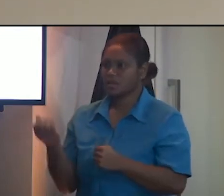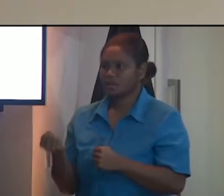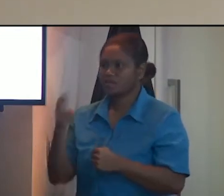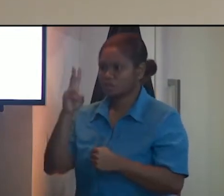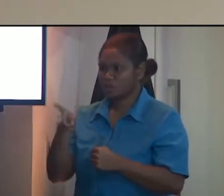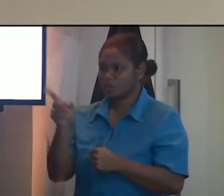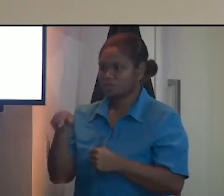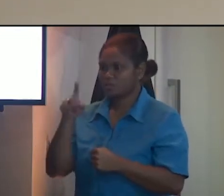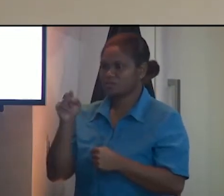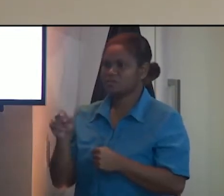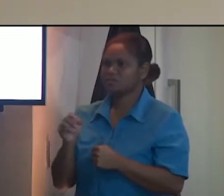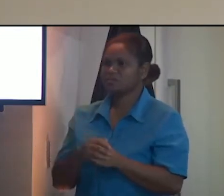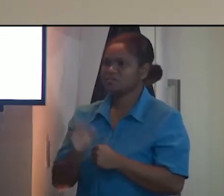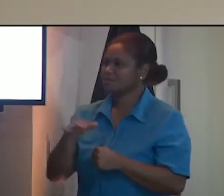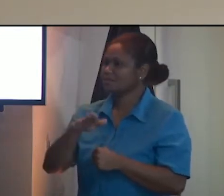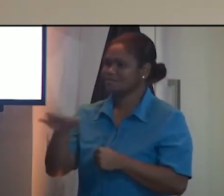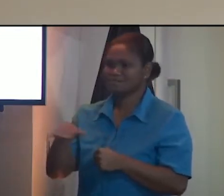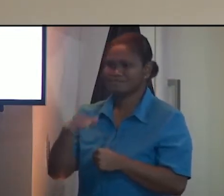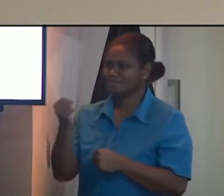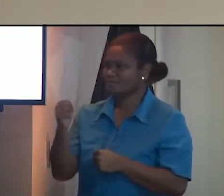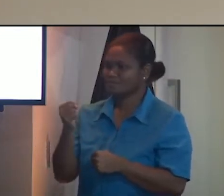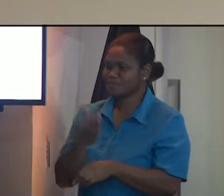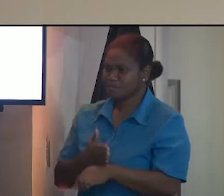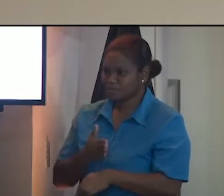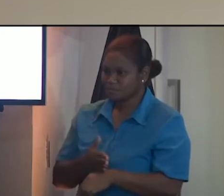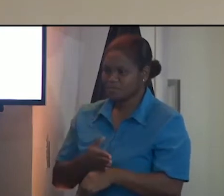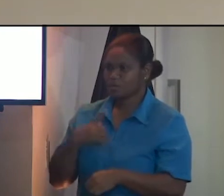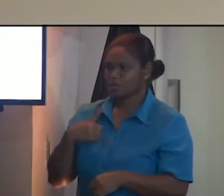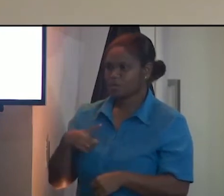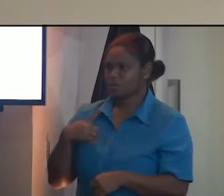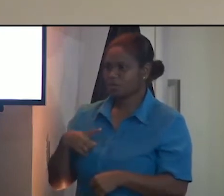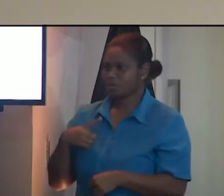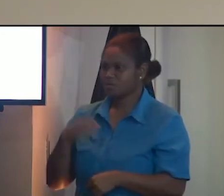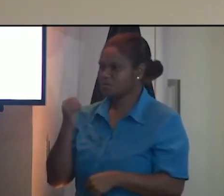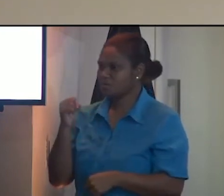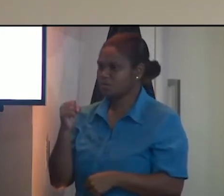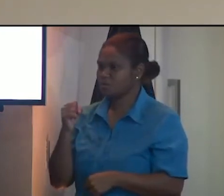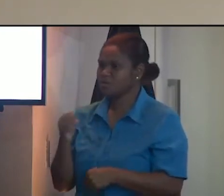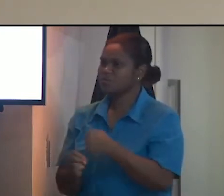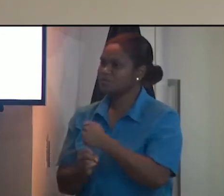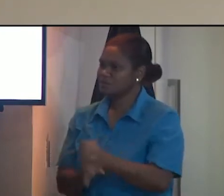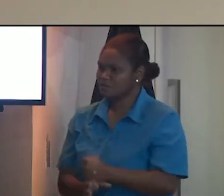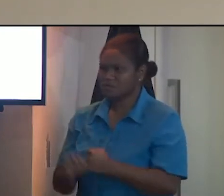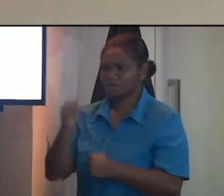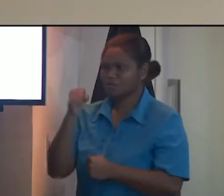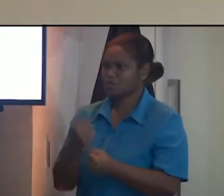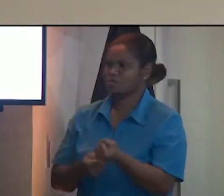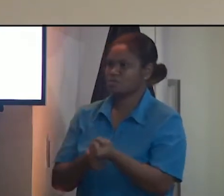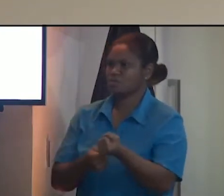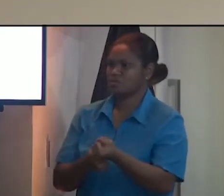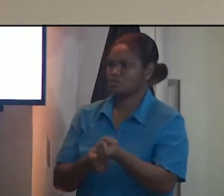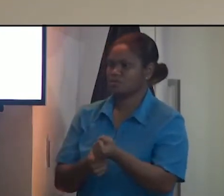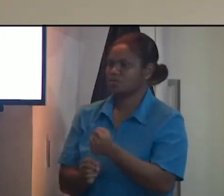Well, unfortunately, all of them have failed. And one of the main reasons is because there is no political will and there is no support on the floor of parliament. A